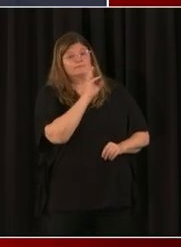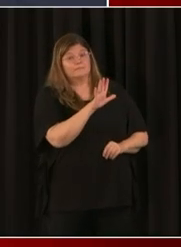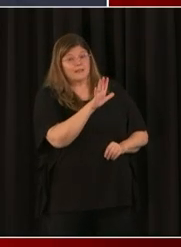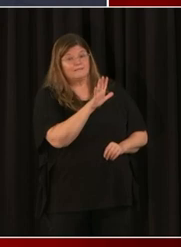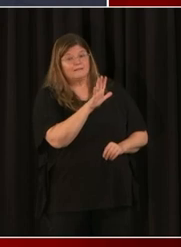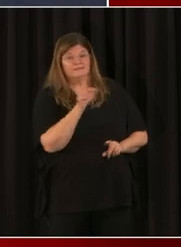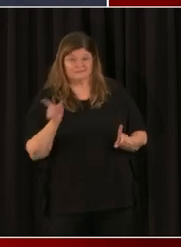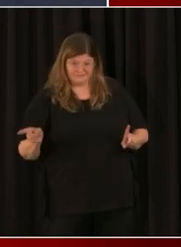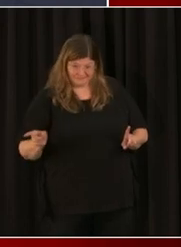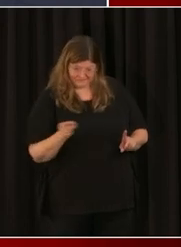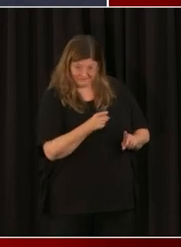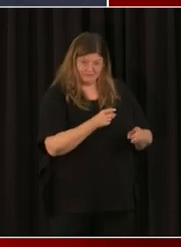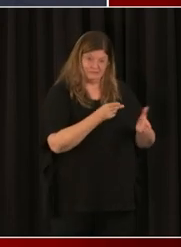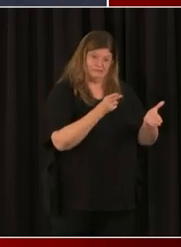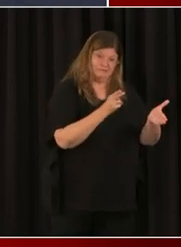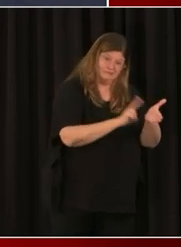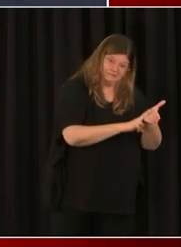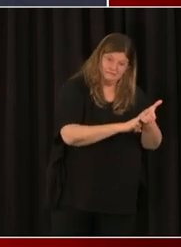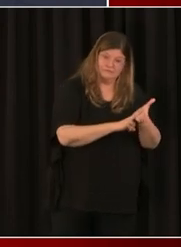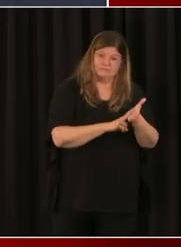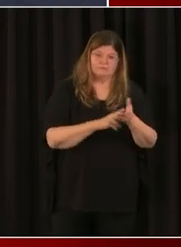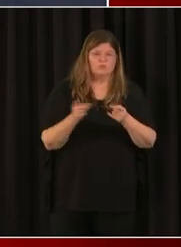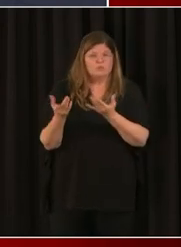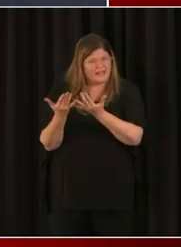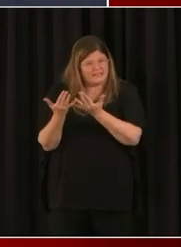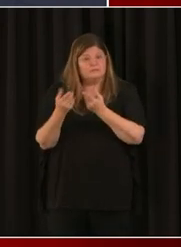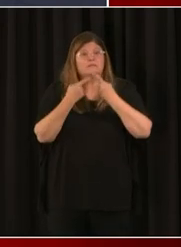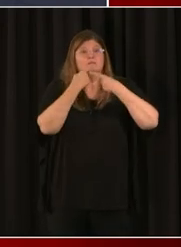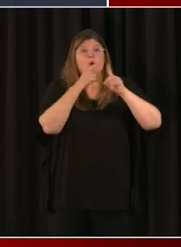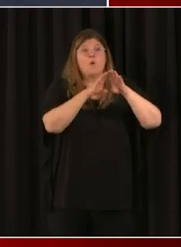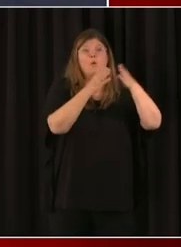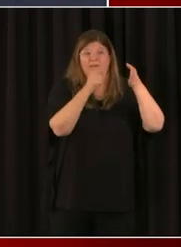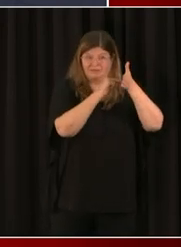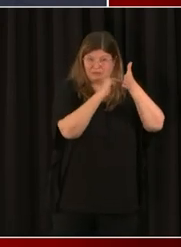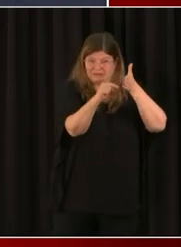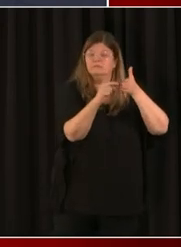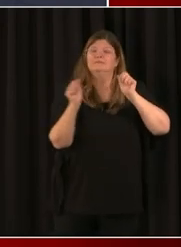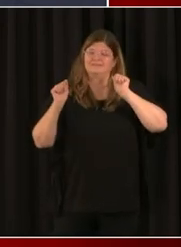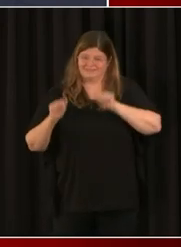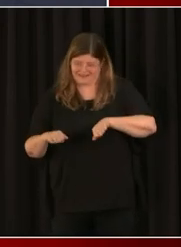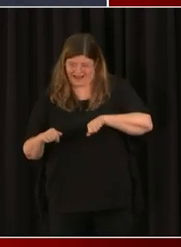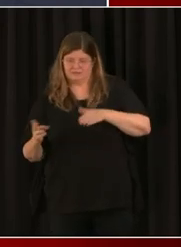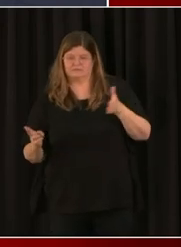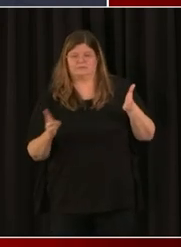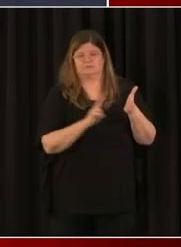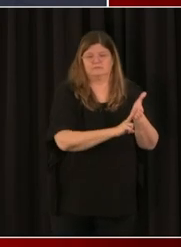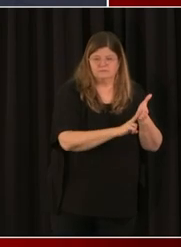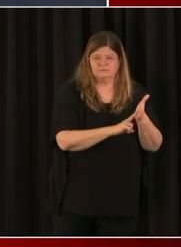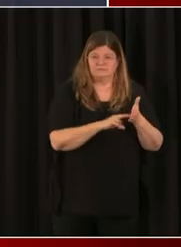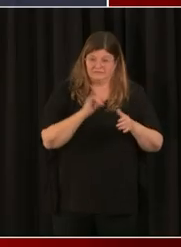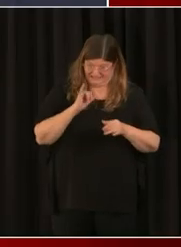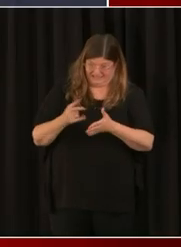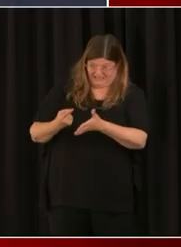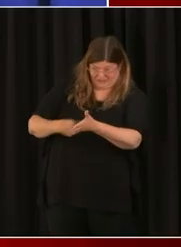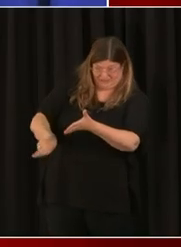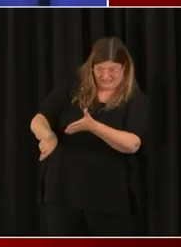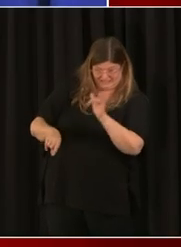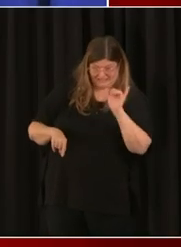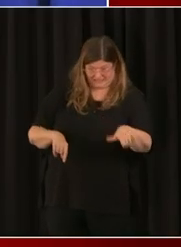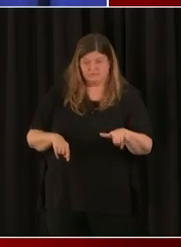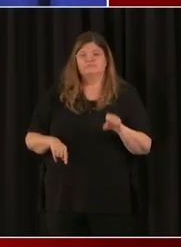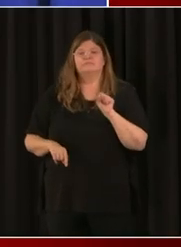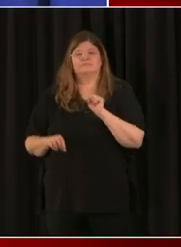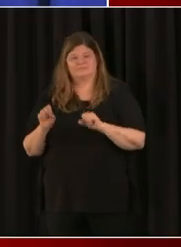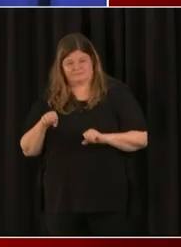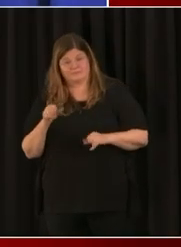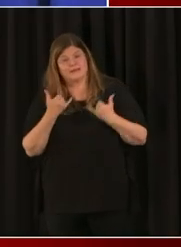go on when we announce that it's open, and it looks like it is going to be one date next week. And then my last